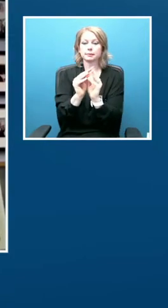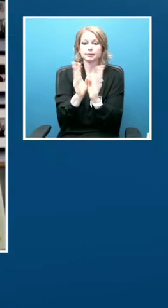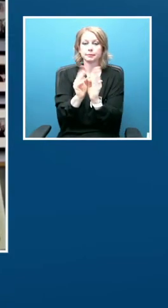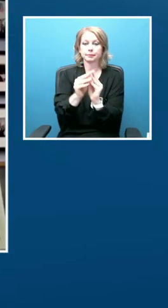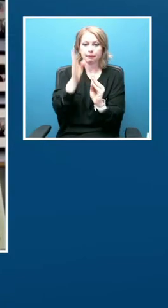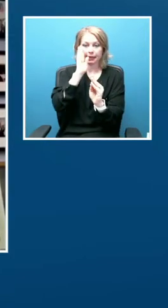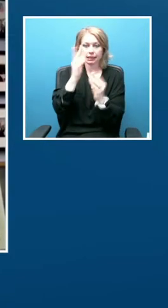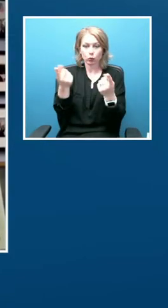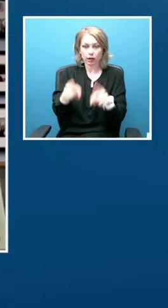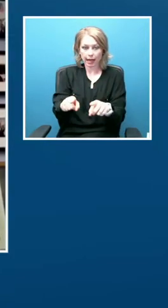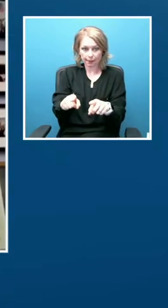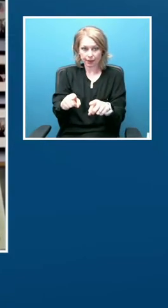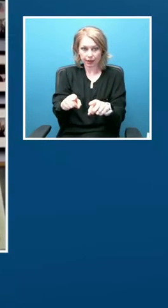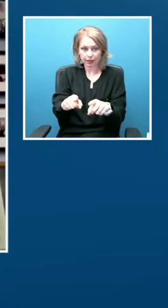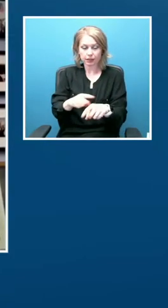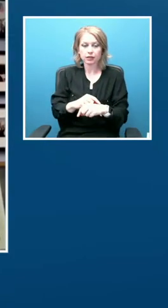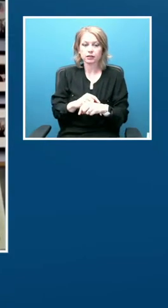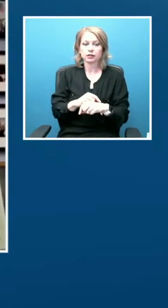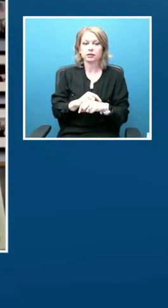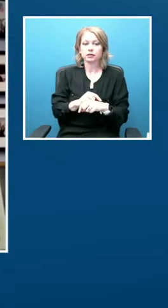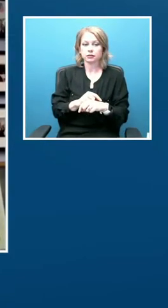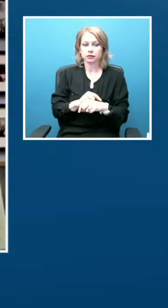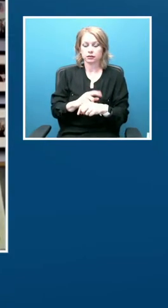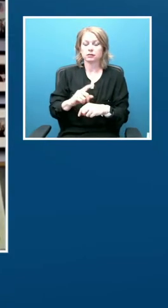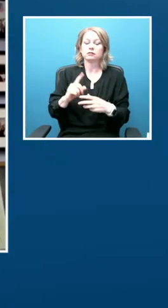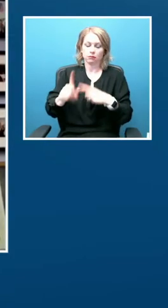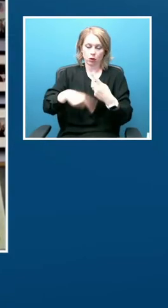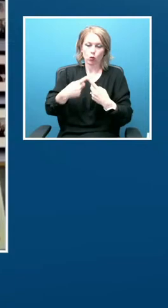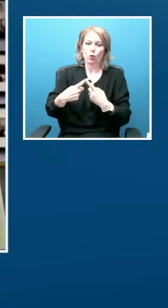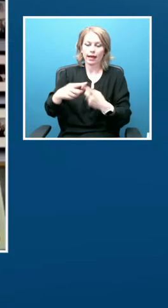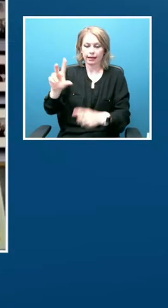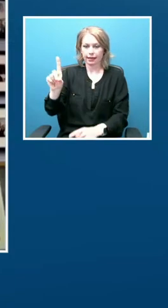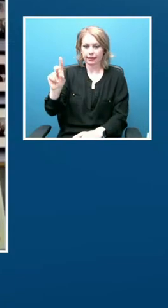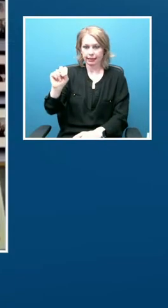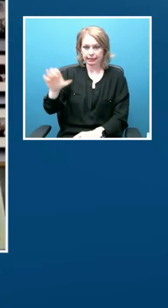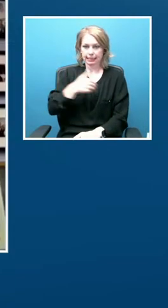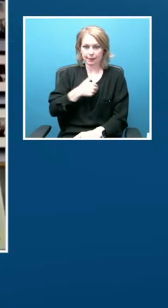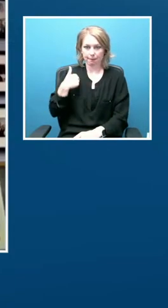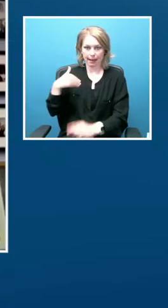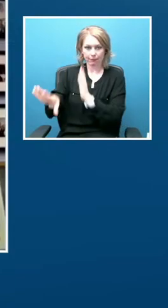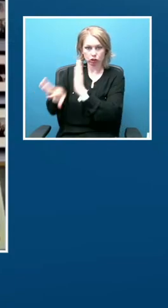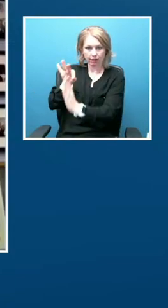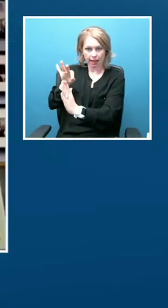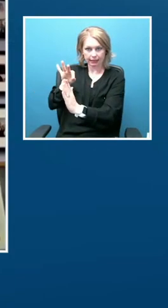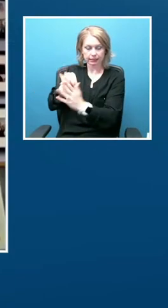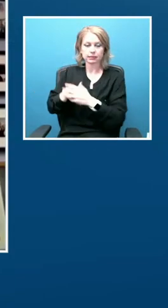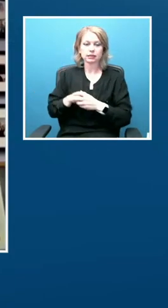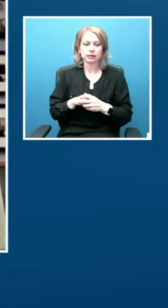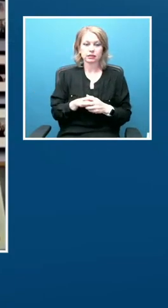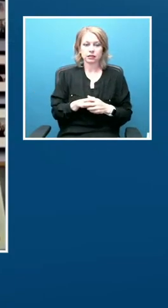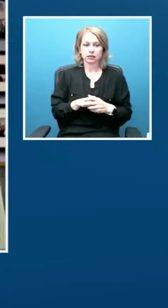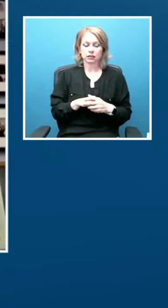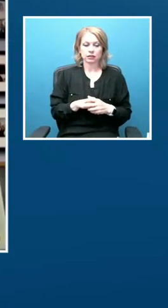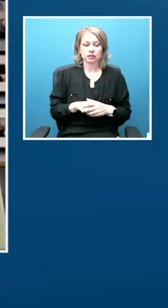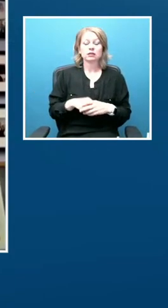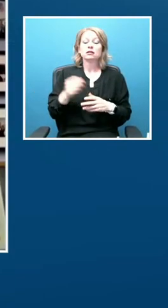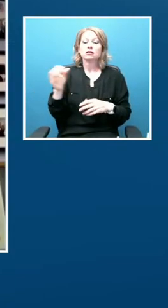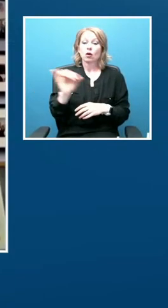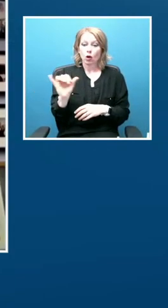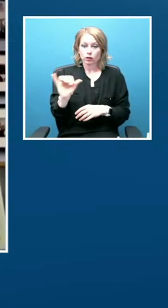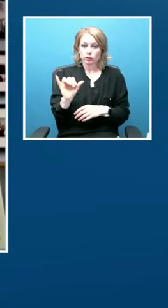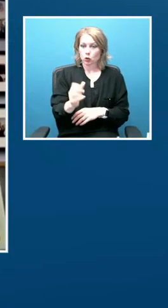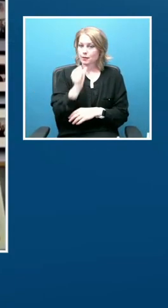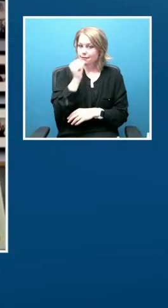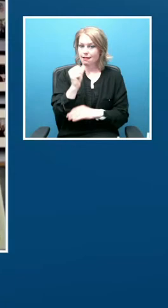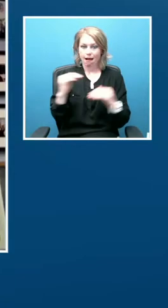where the DNC members were elected, that the party committee was not equally divided, and that the party